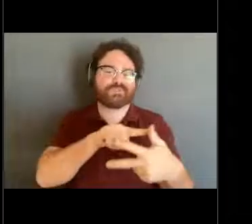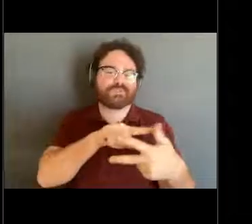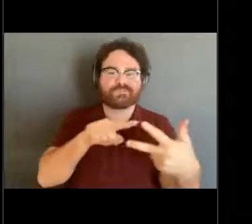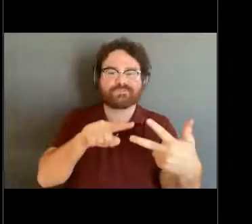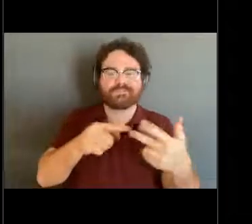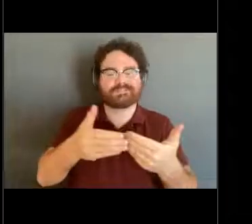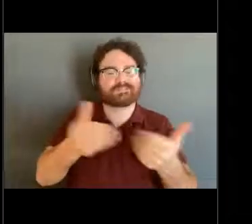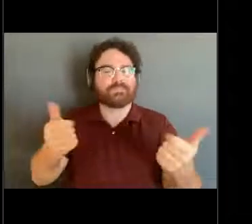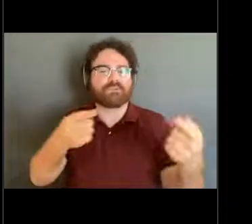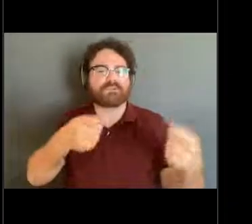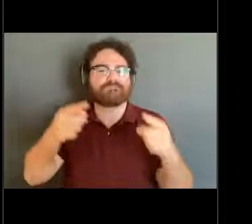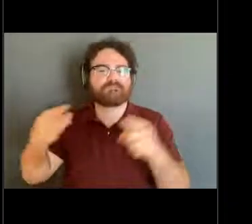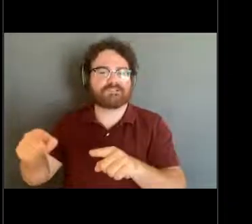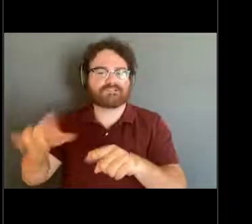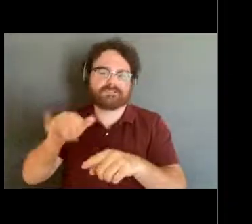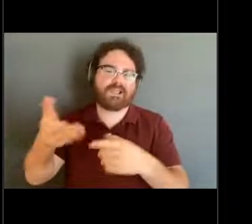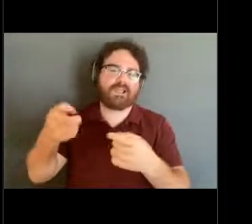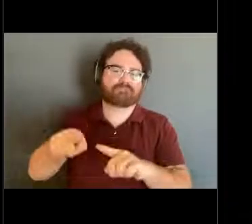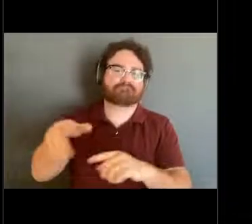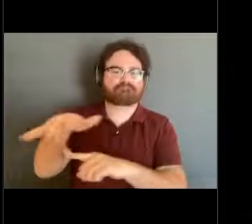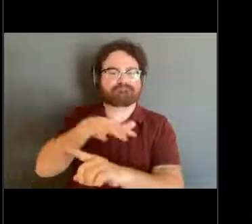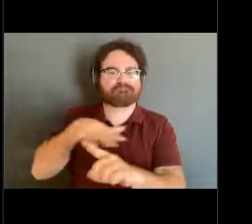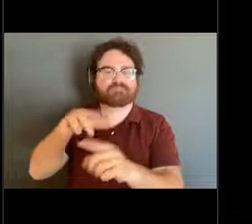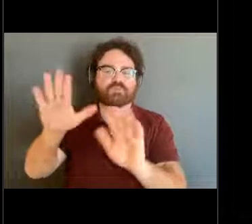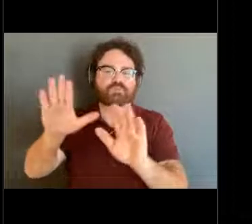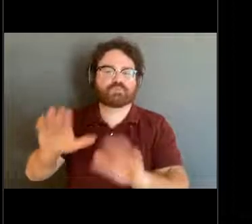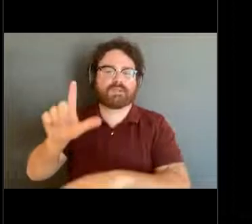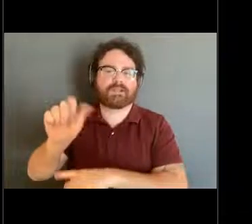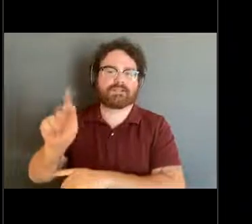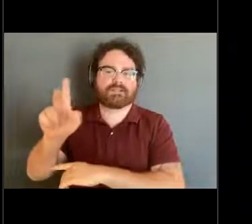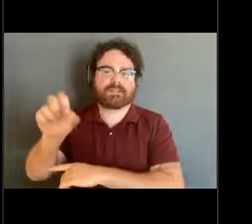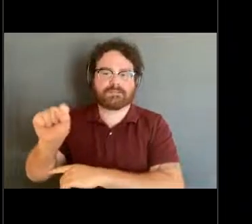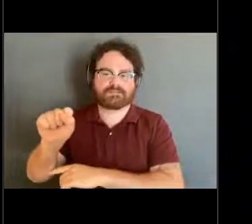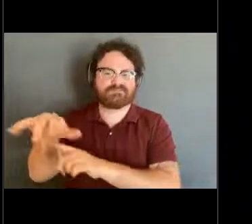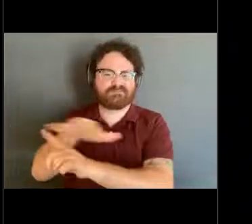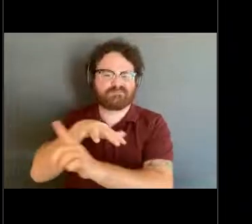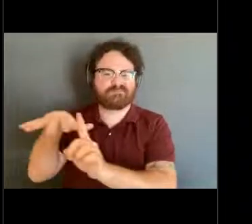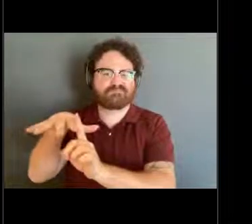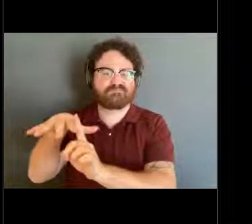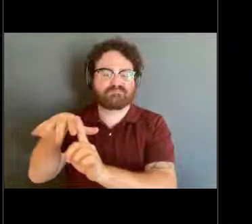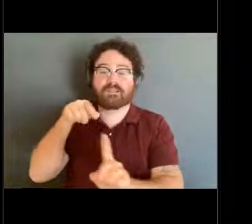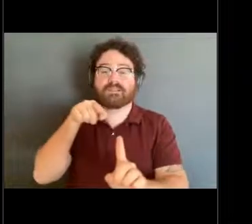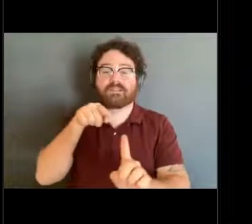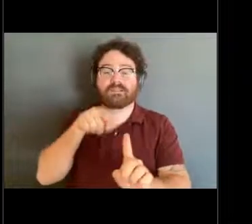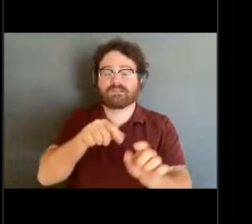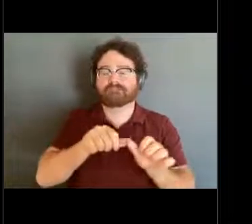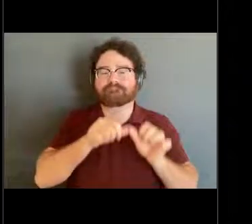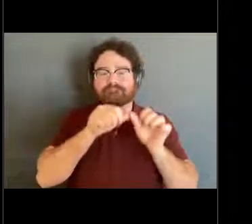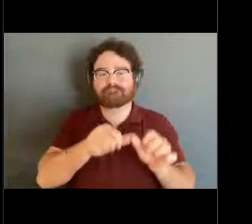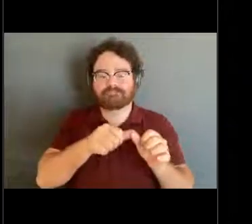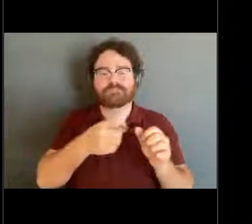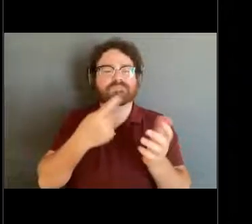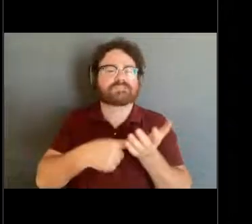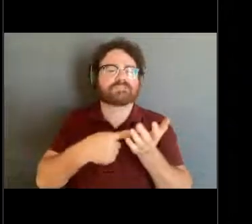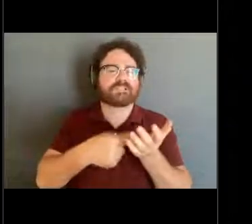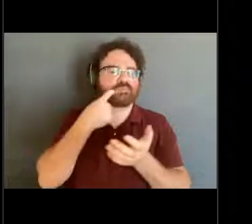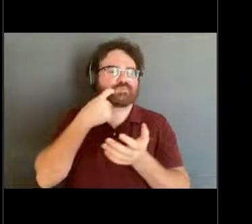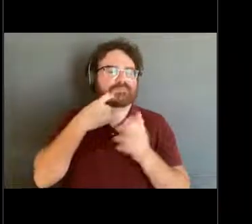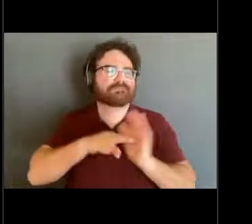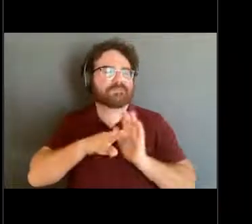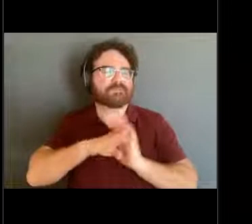occurred over the Great Lakes region. This work builds on recent development of the Great